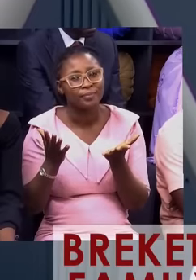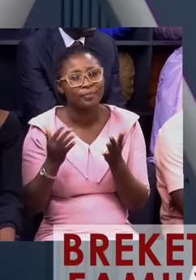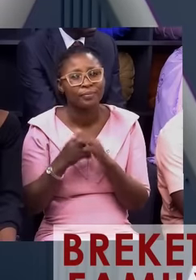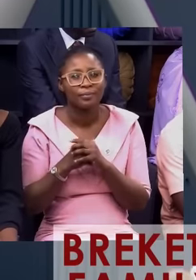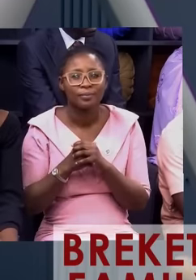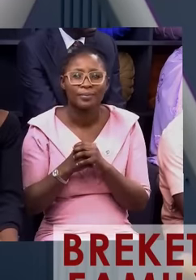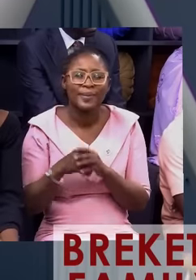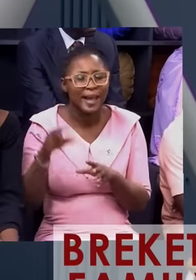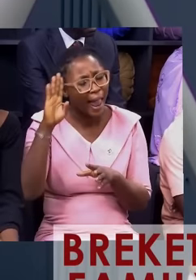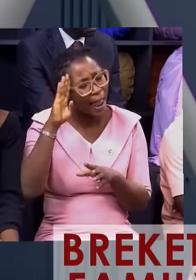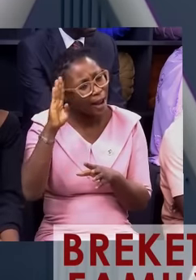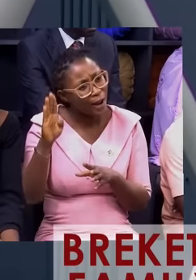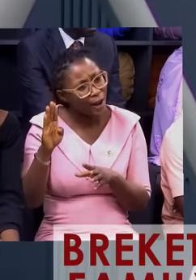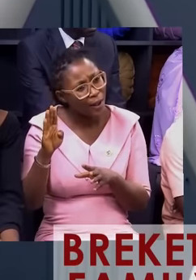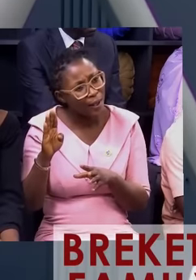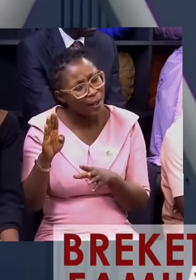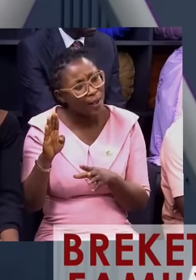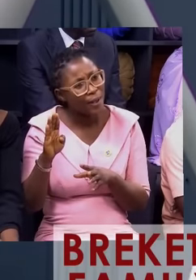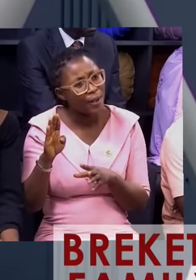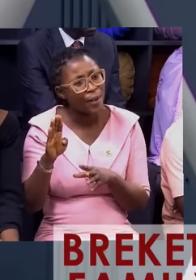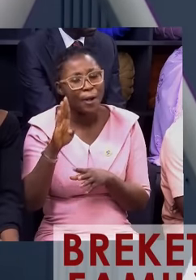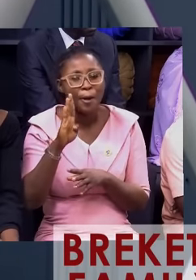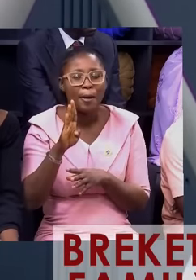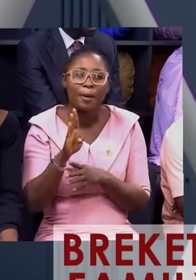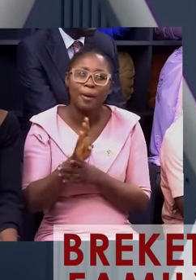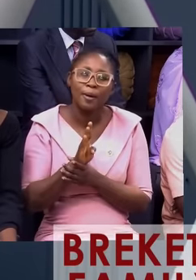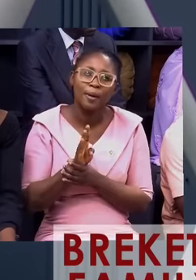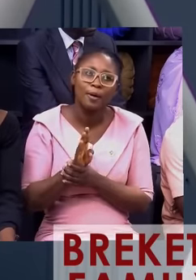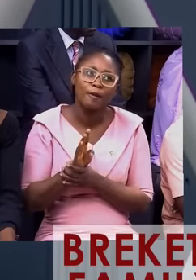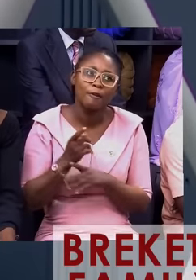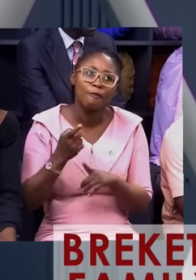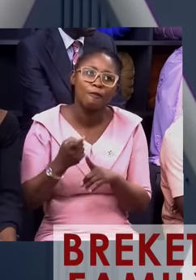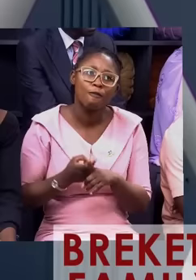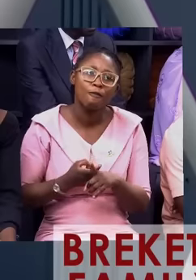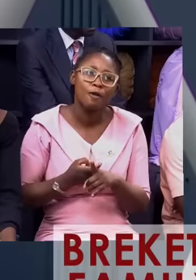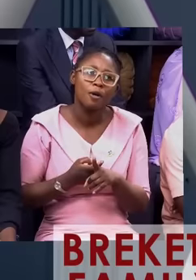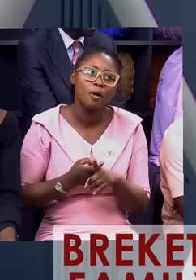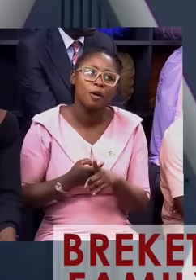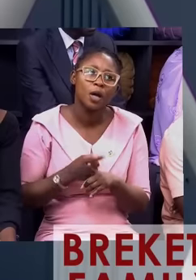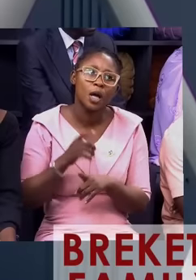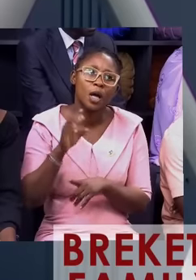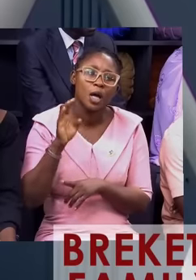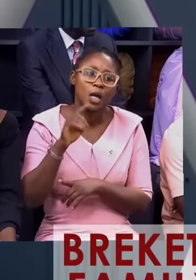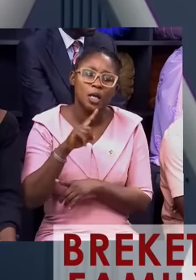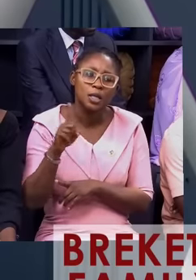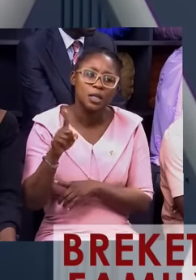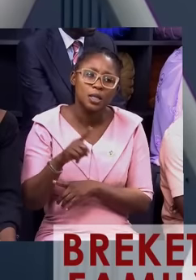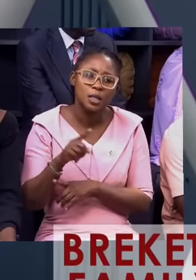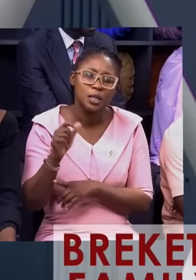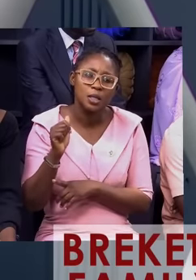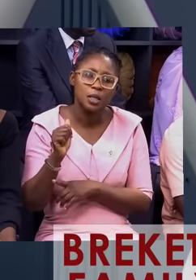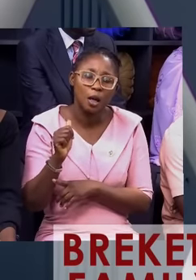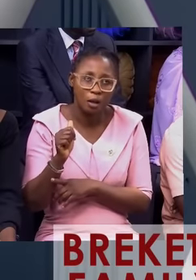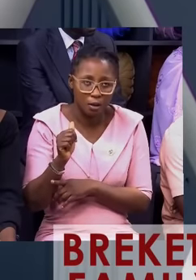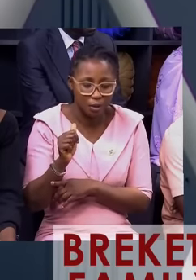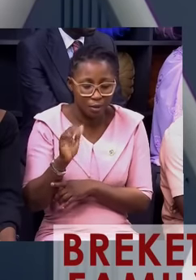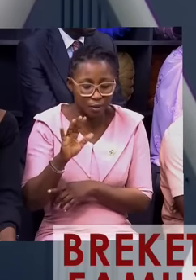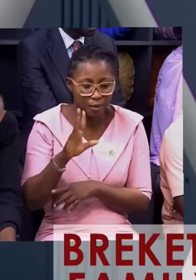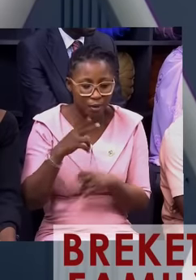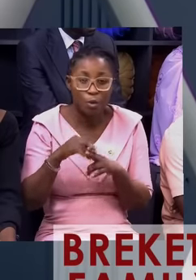name hello my name job from your name